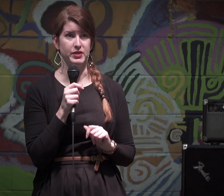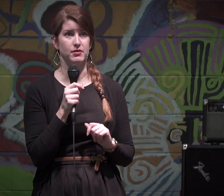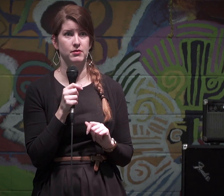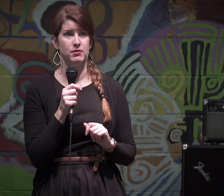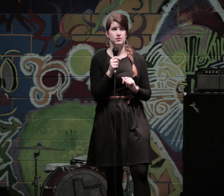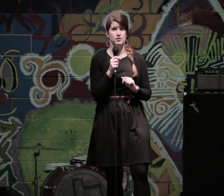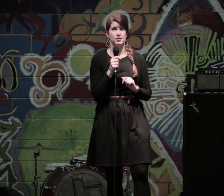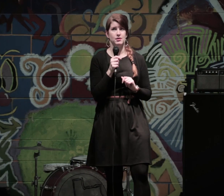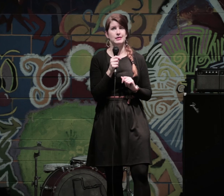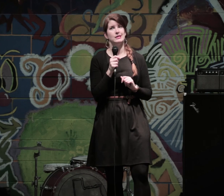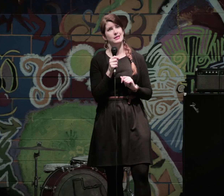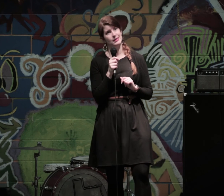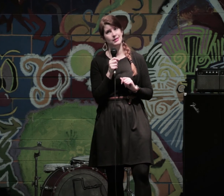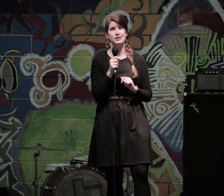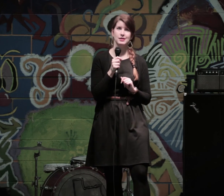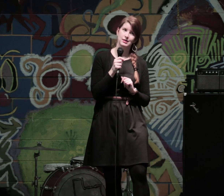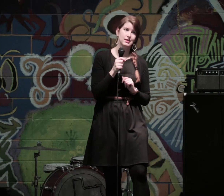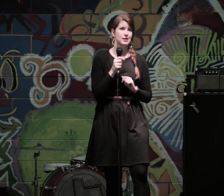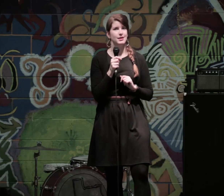hear voices?